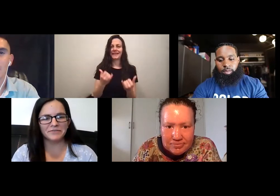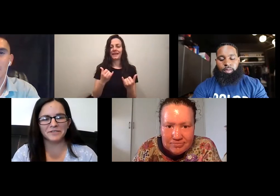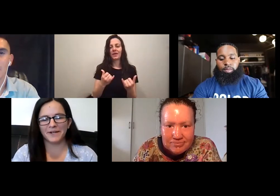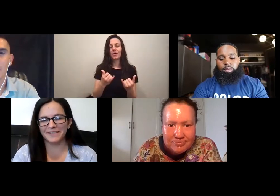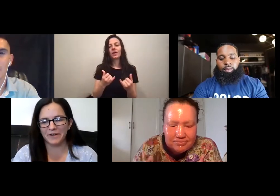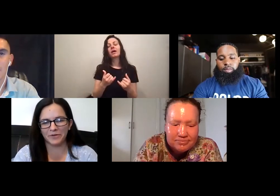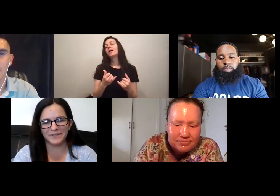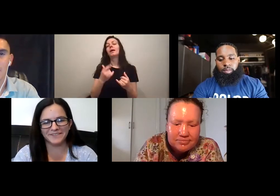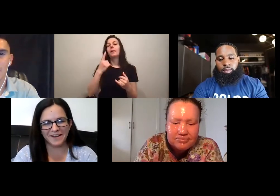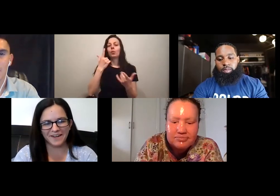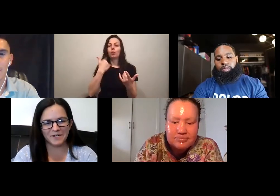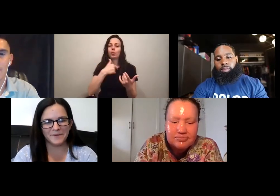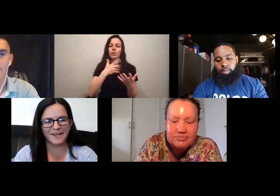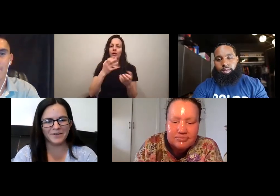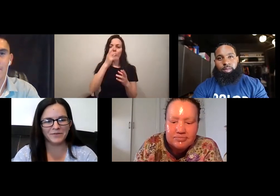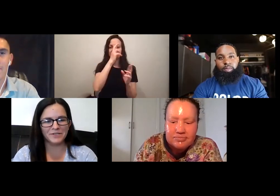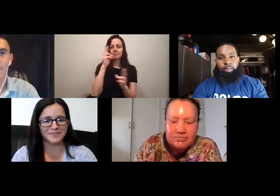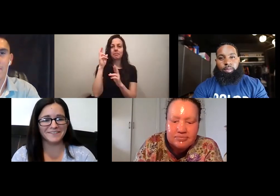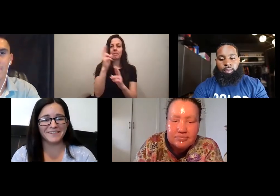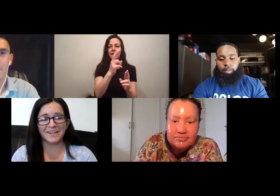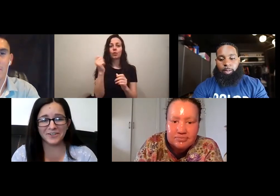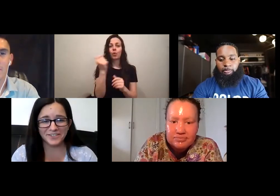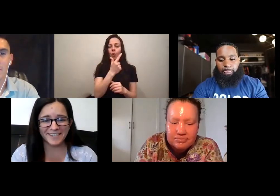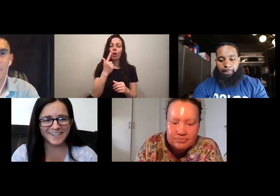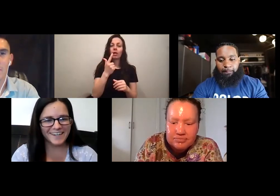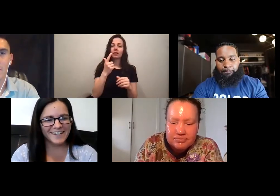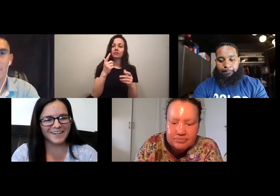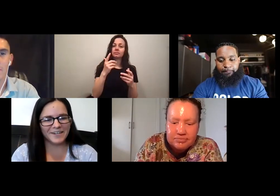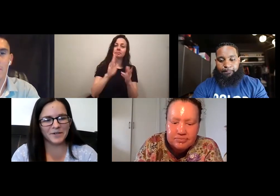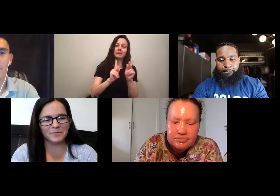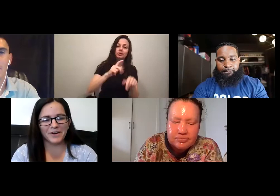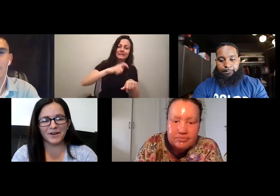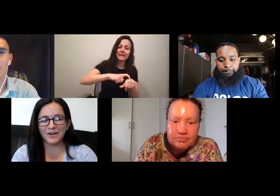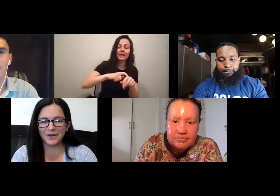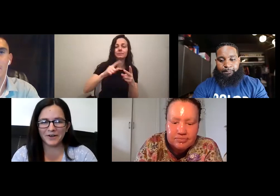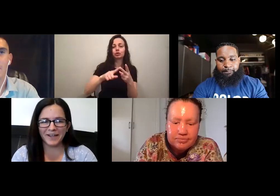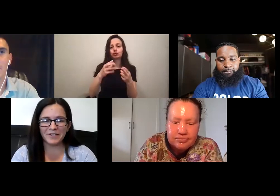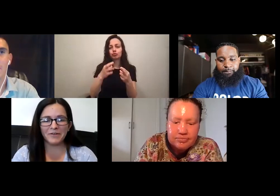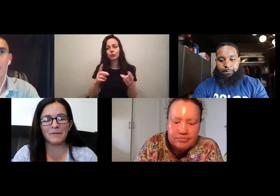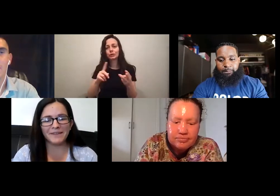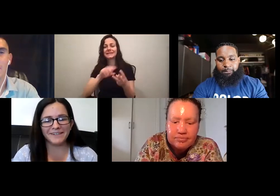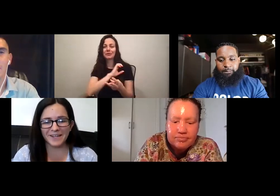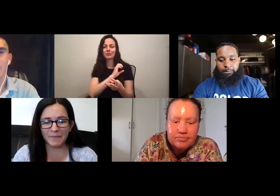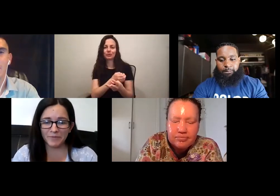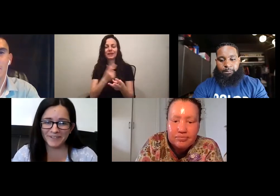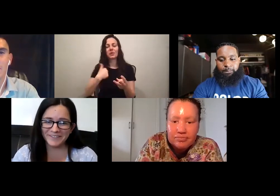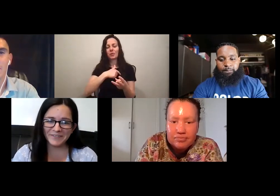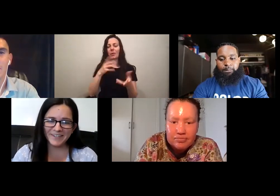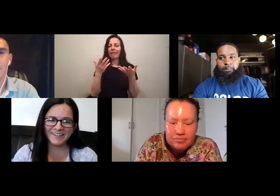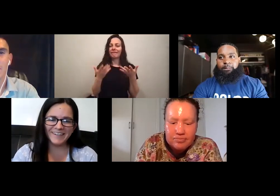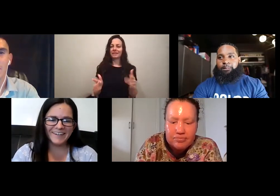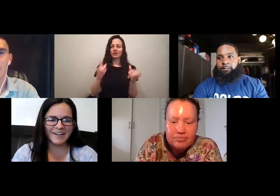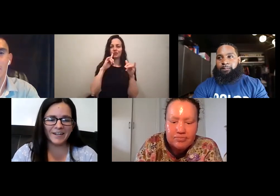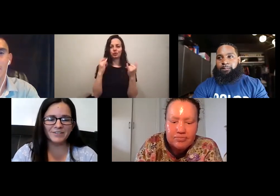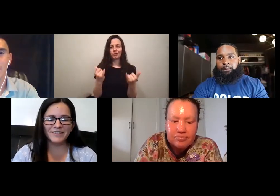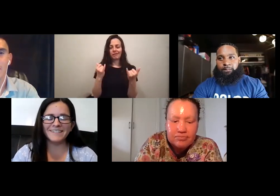interest of respecting everyone's time and resources and energy, we are going to go ahead and wrap things up for this